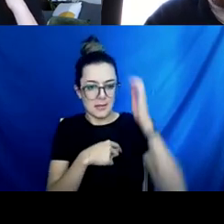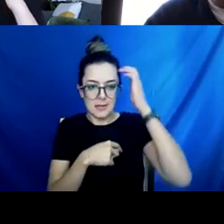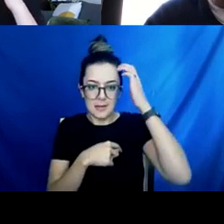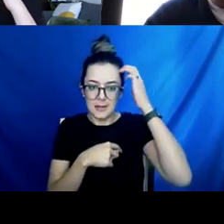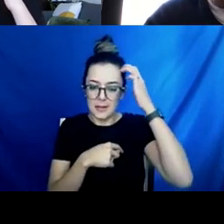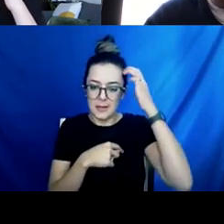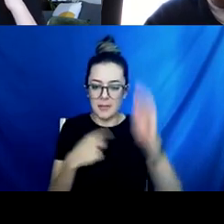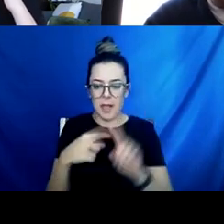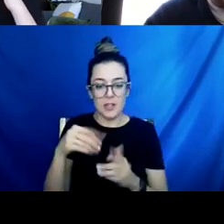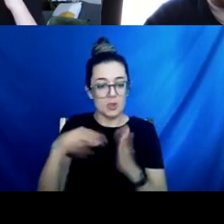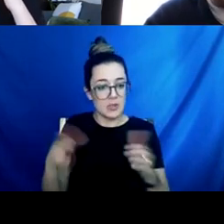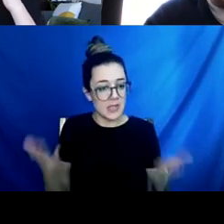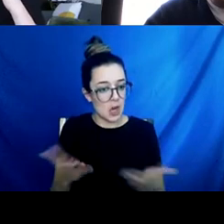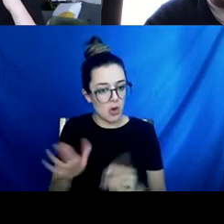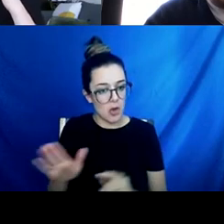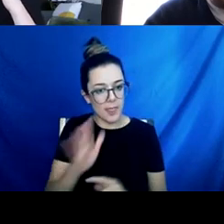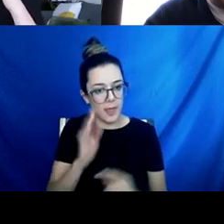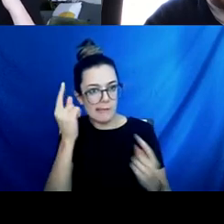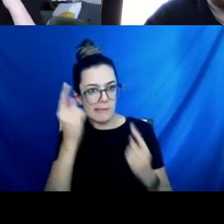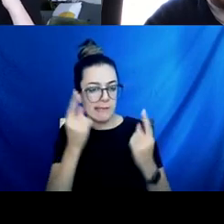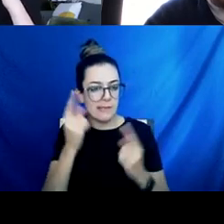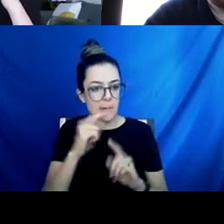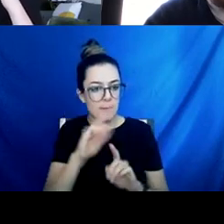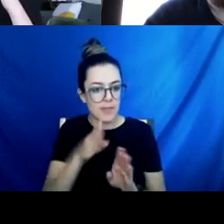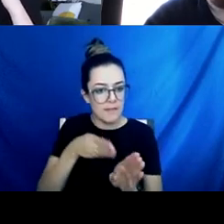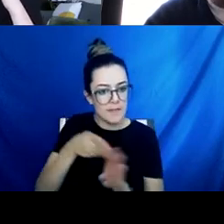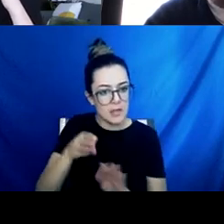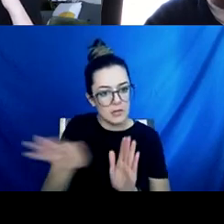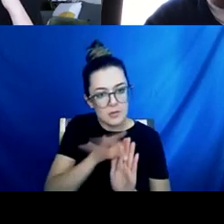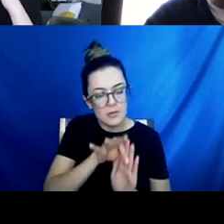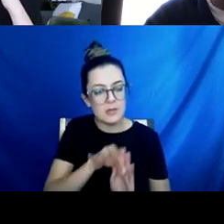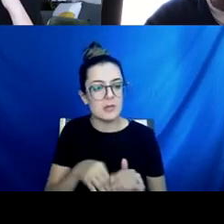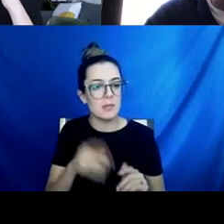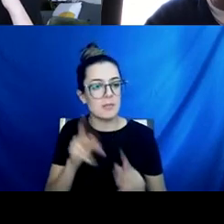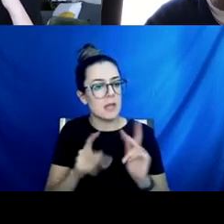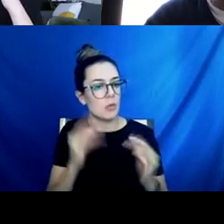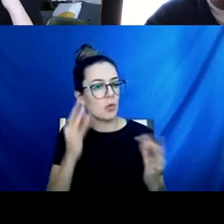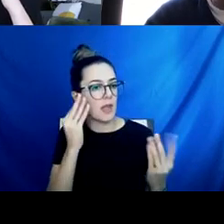I guess just tackle it differently or tell new stories. I don't know.